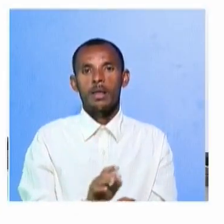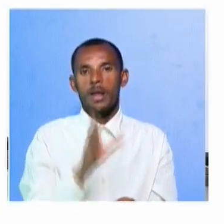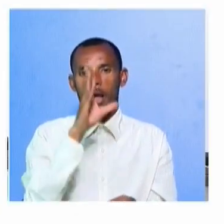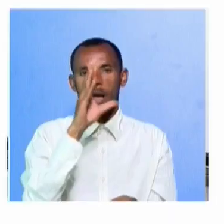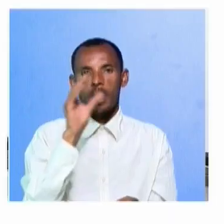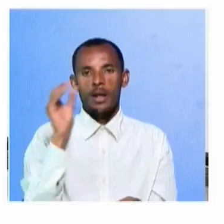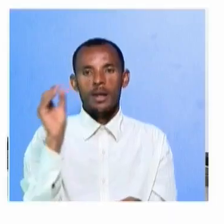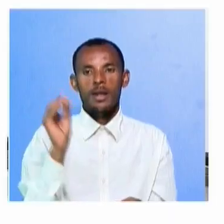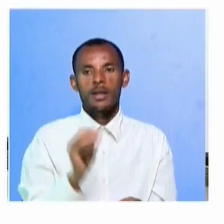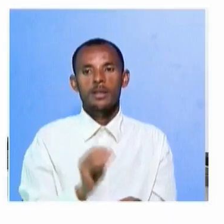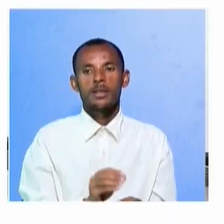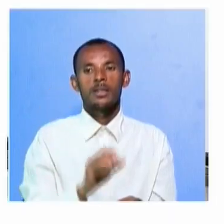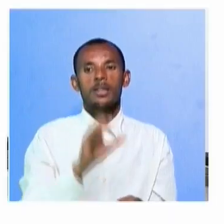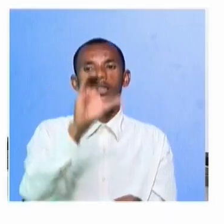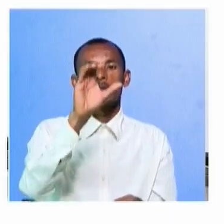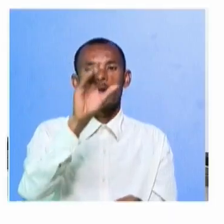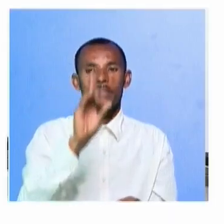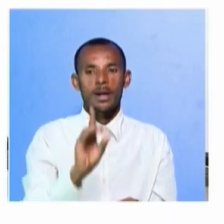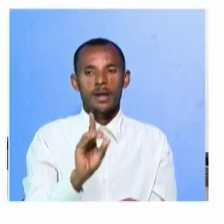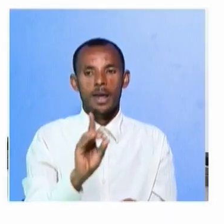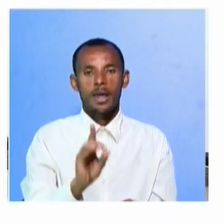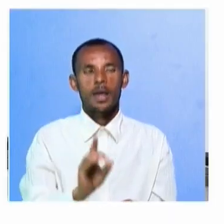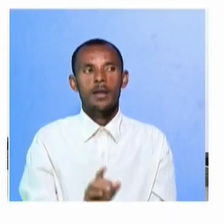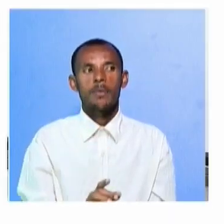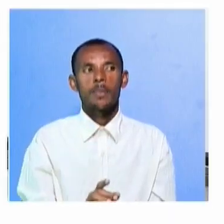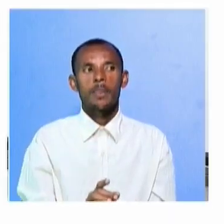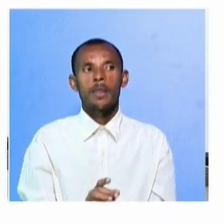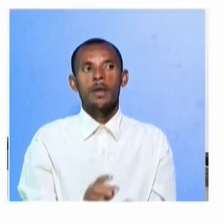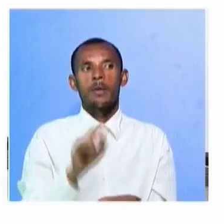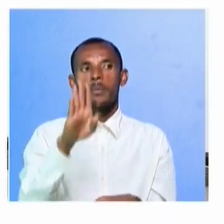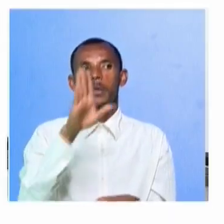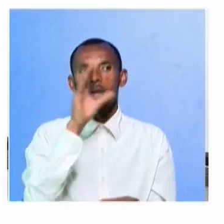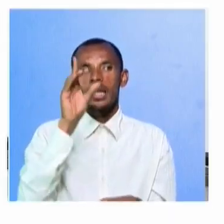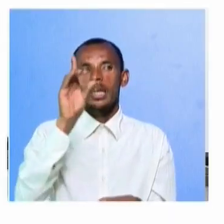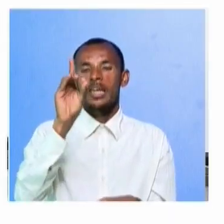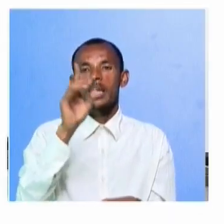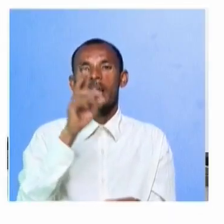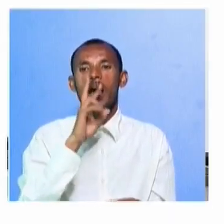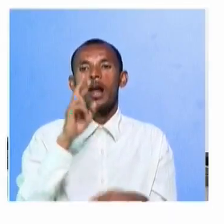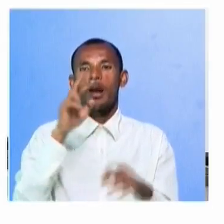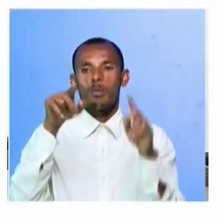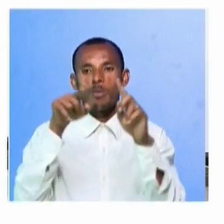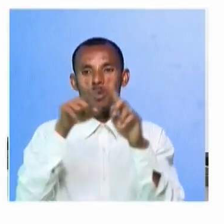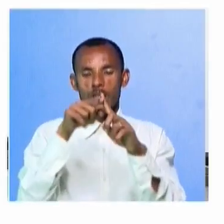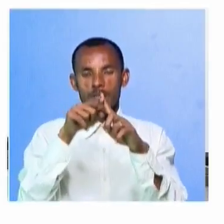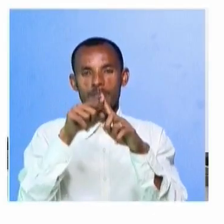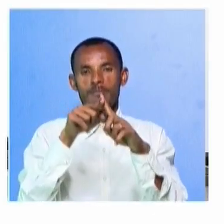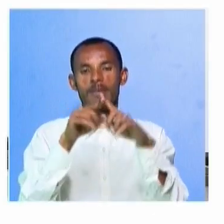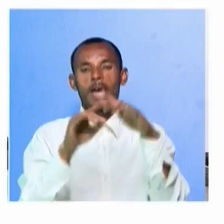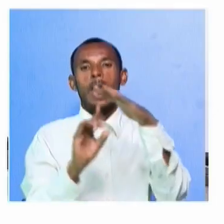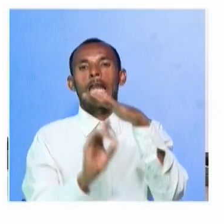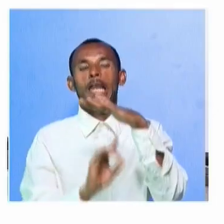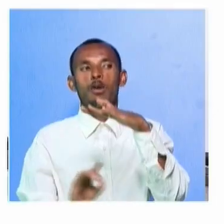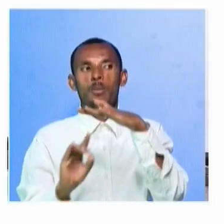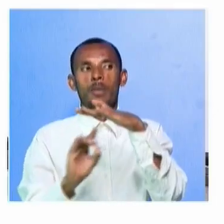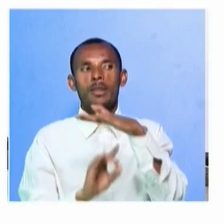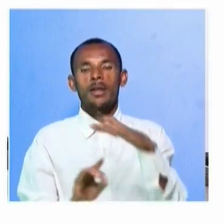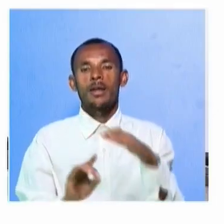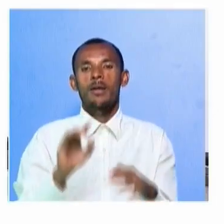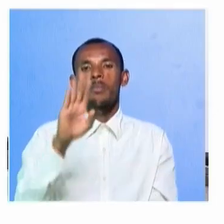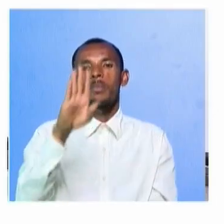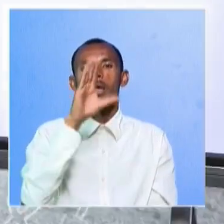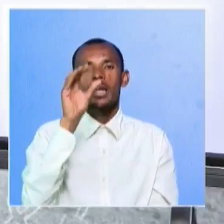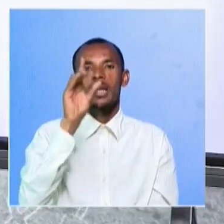and c over d, where b and d are positive denominators. B and d